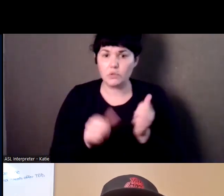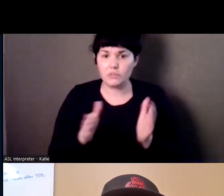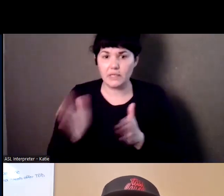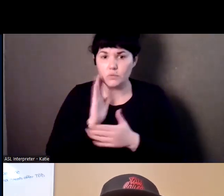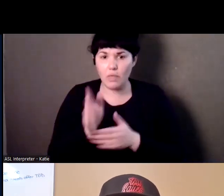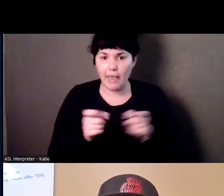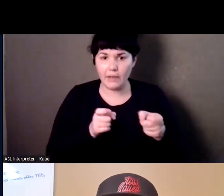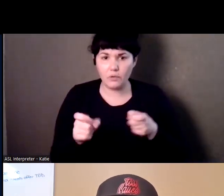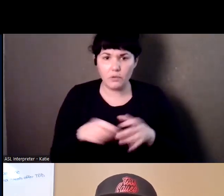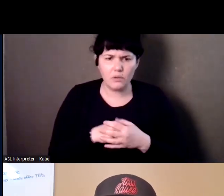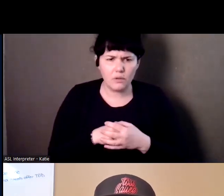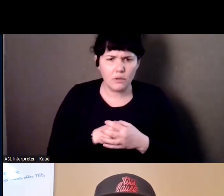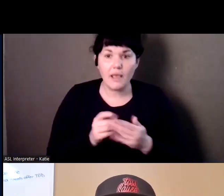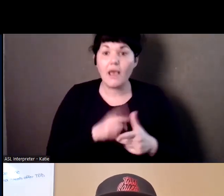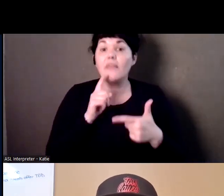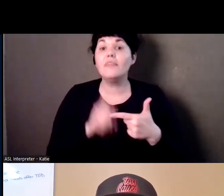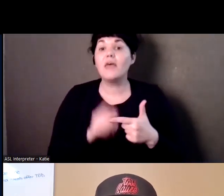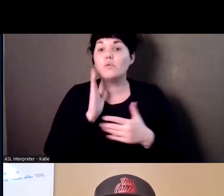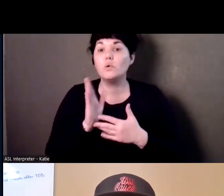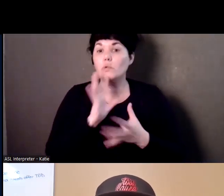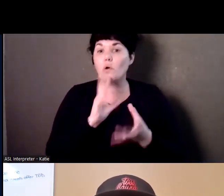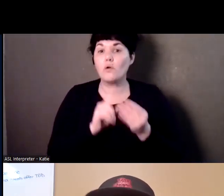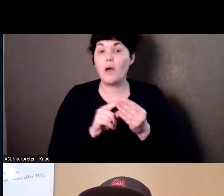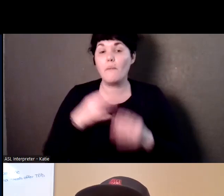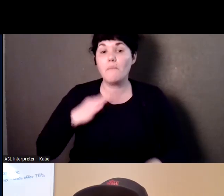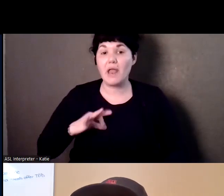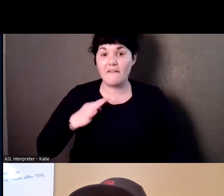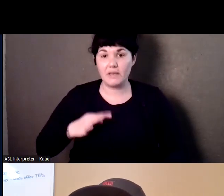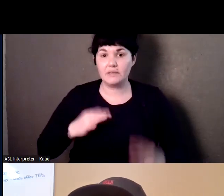Then we'll get into benefits on the next slide.